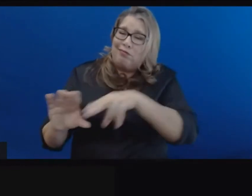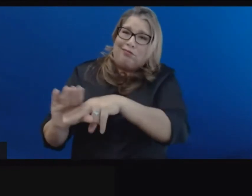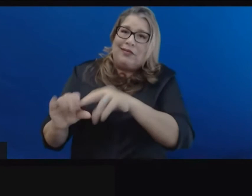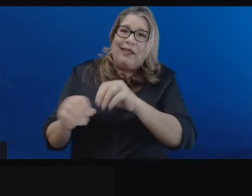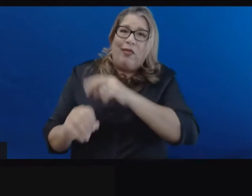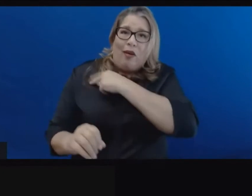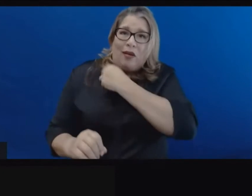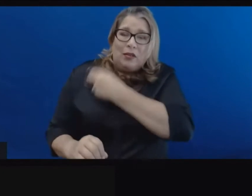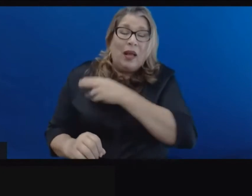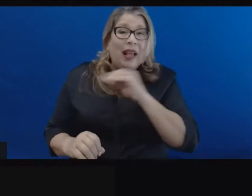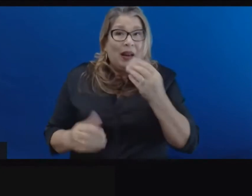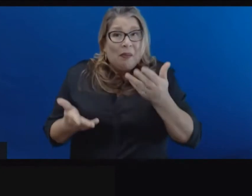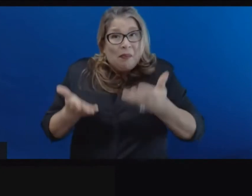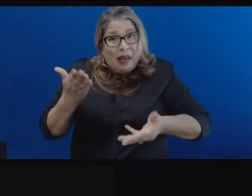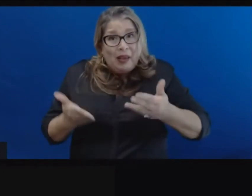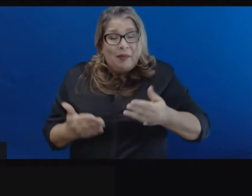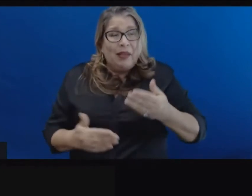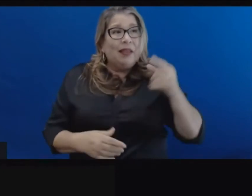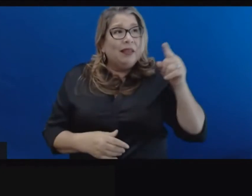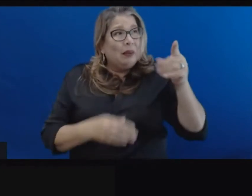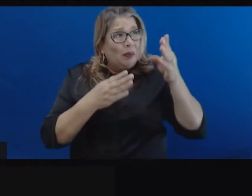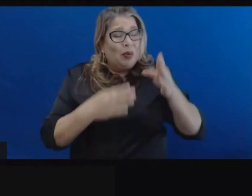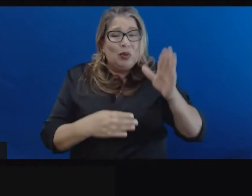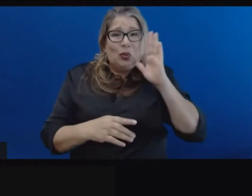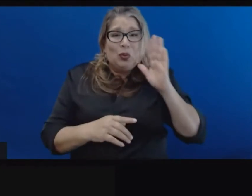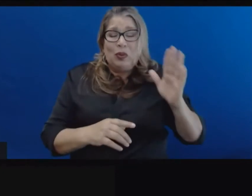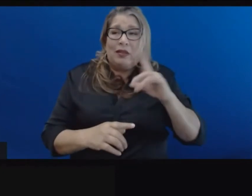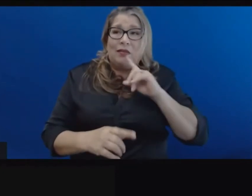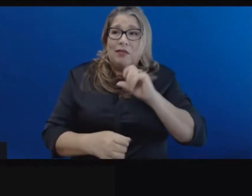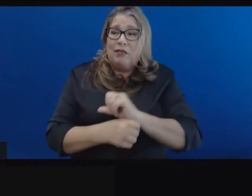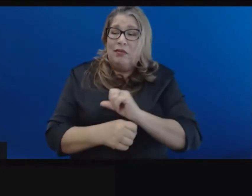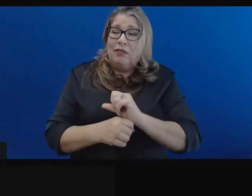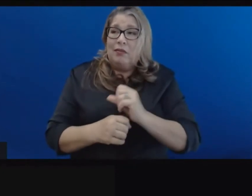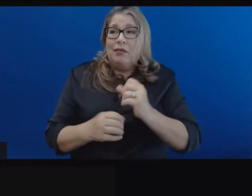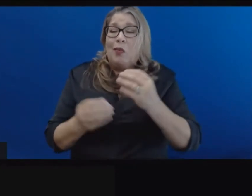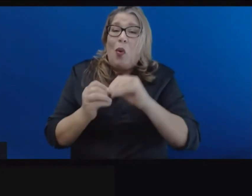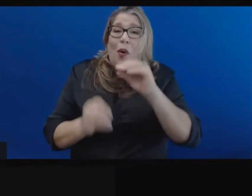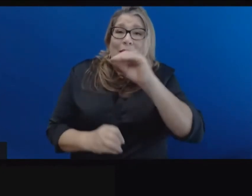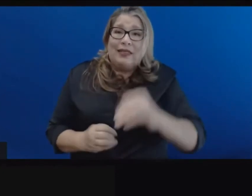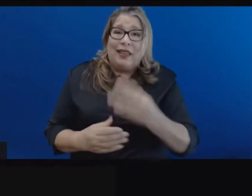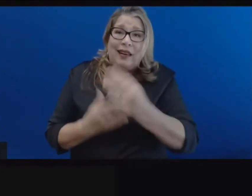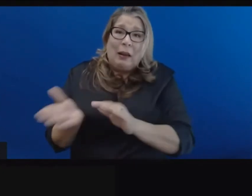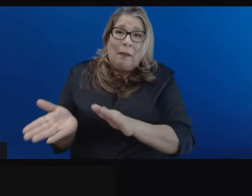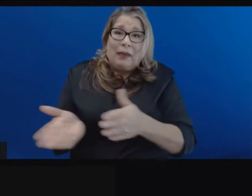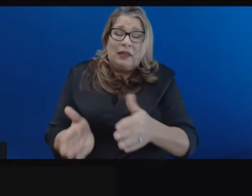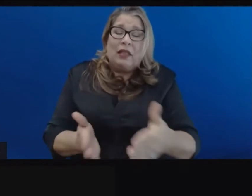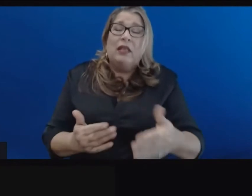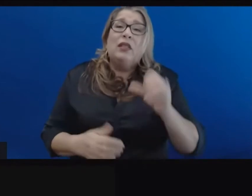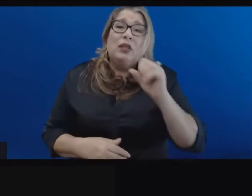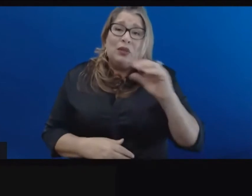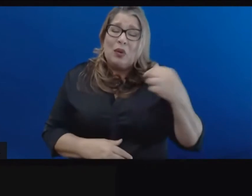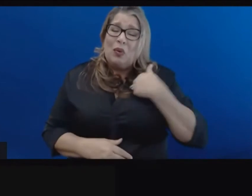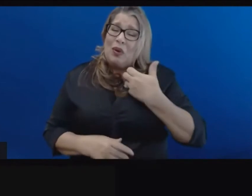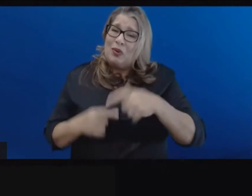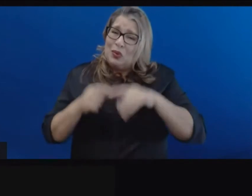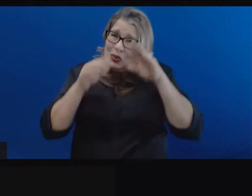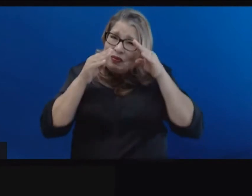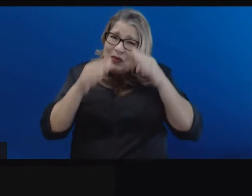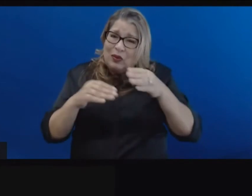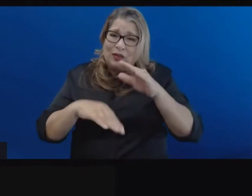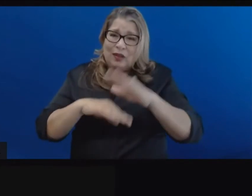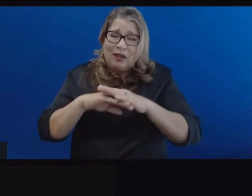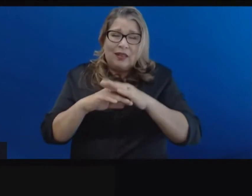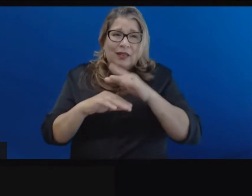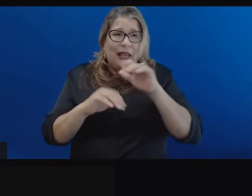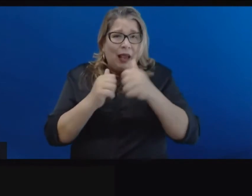death. So making sure that we're focused on those populations of older Californians while maintaining a focus on equity, risk,